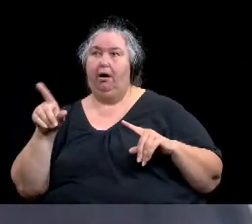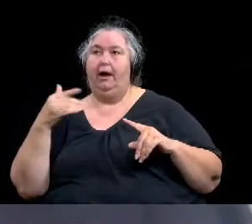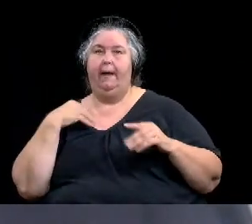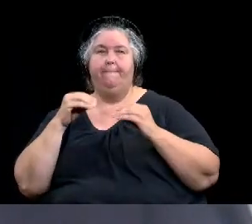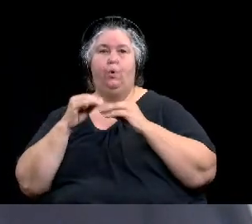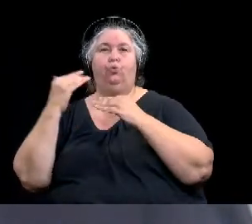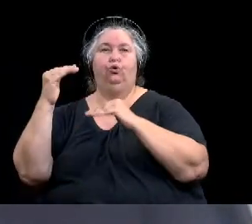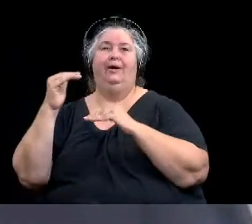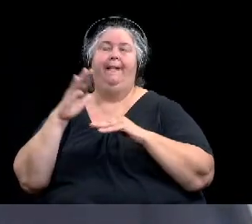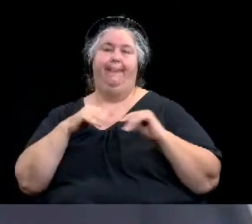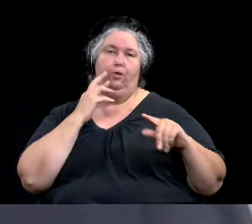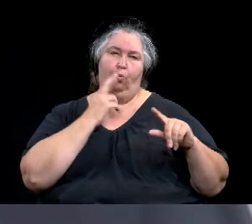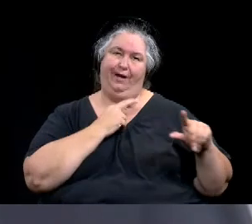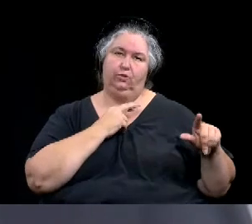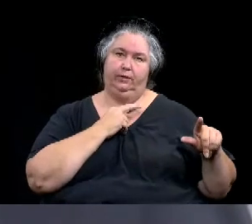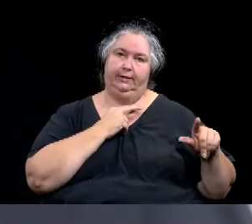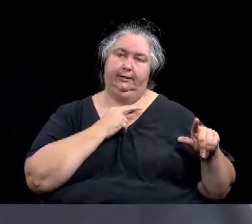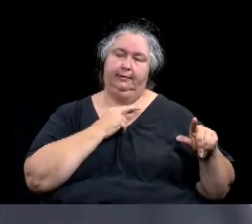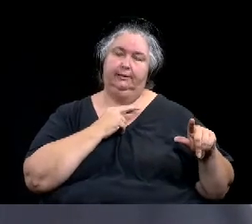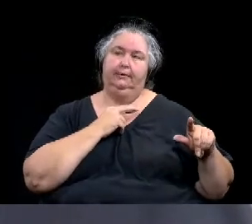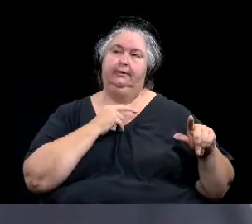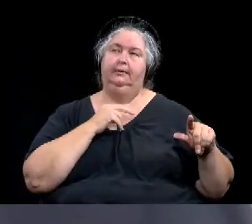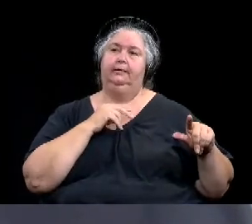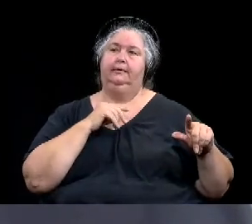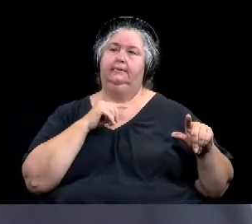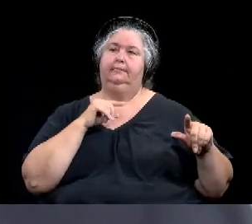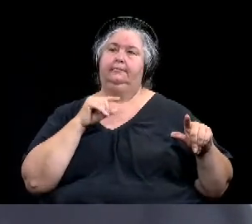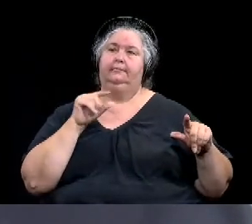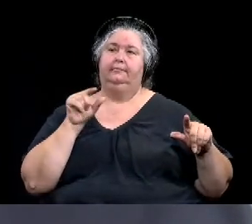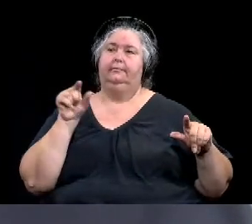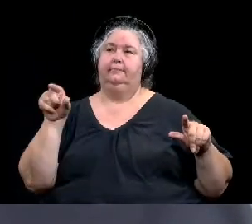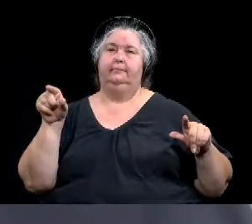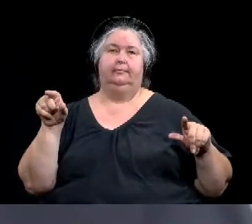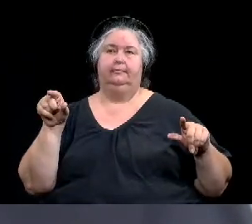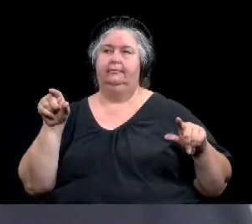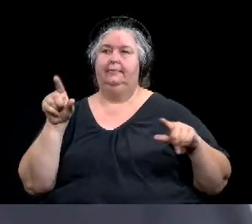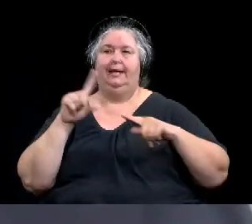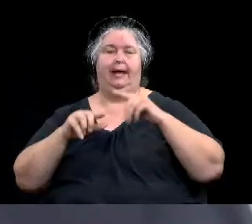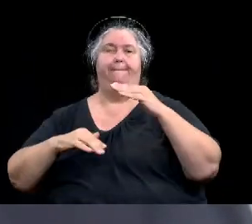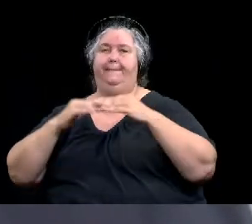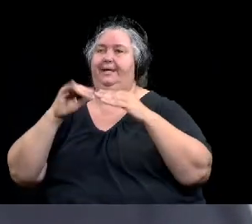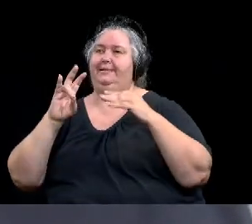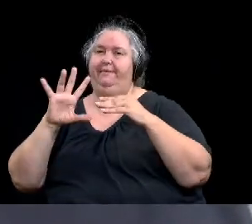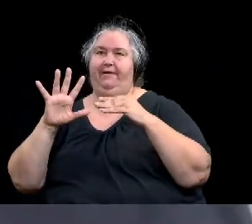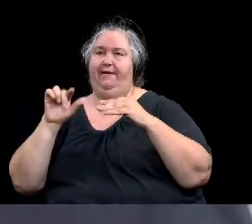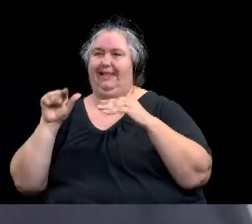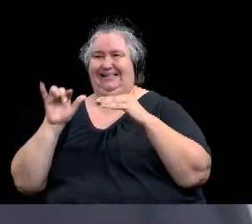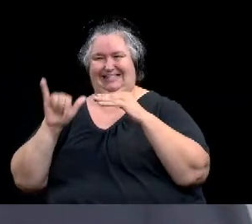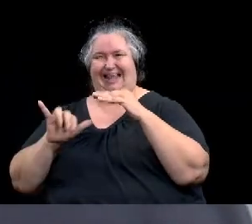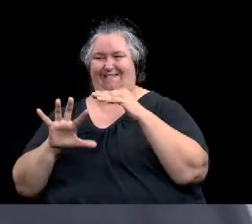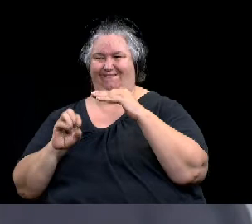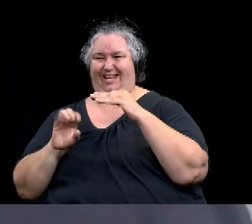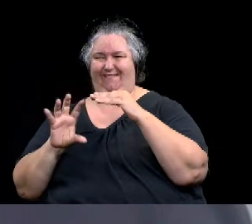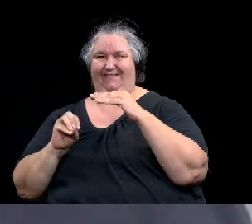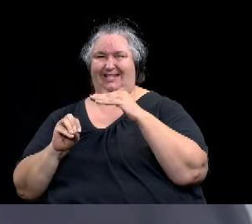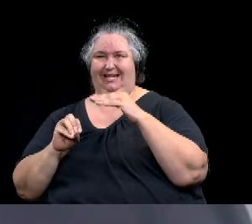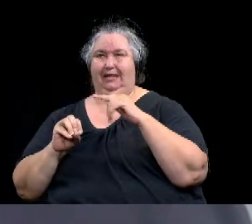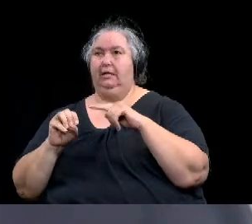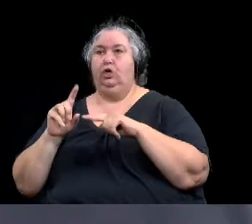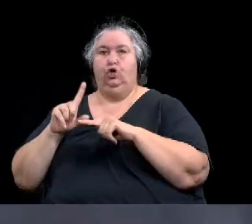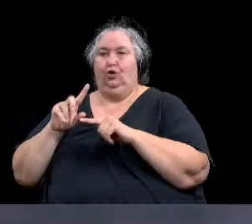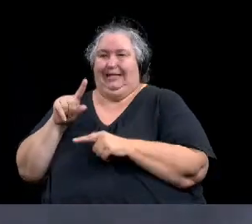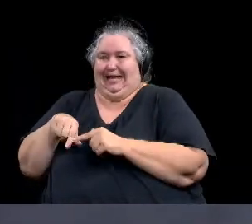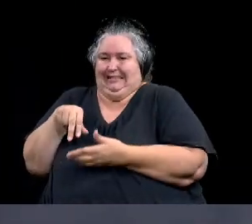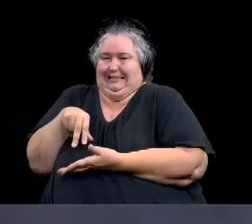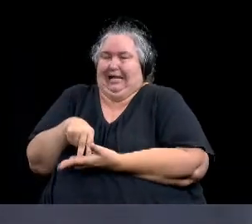than the restaurants do. They cannot go to 75. They would be at 50. There's no standing. You cannot